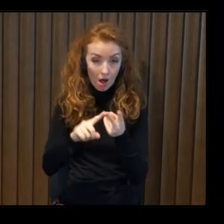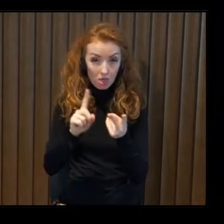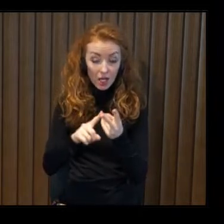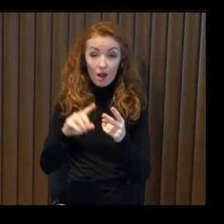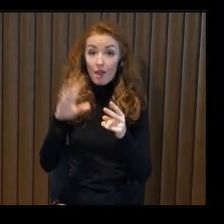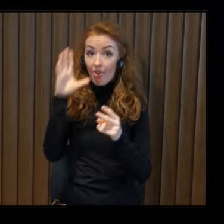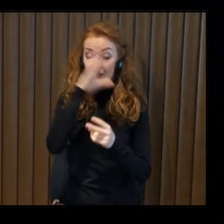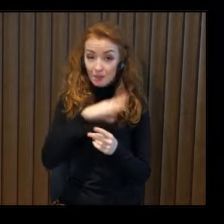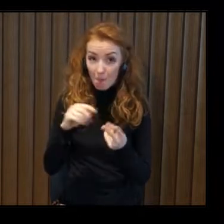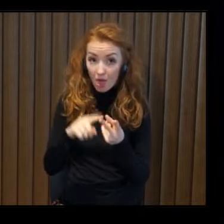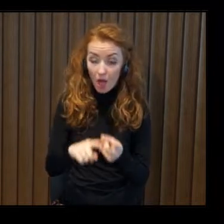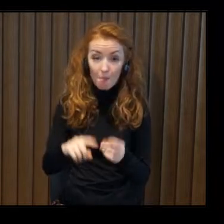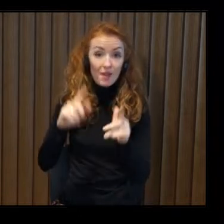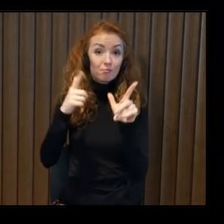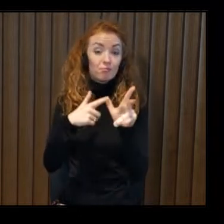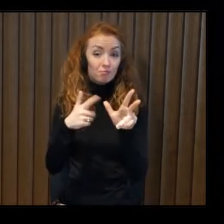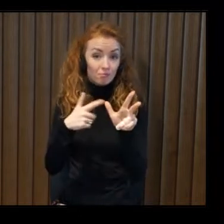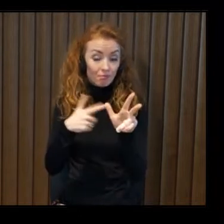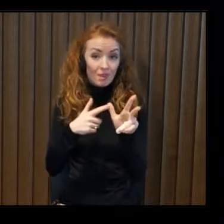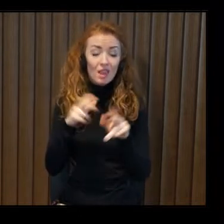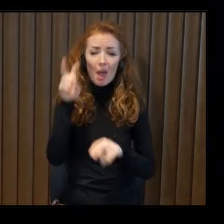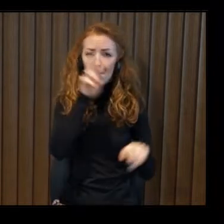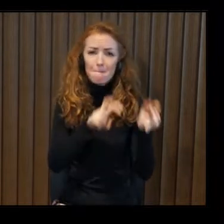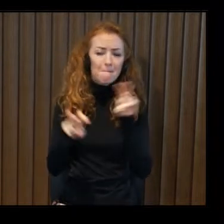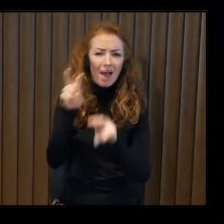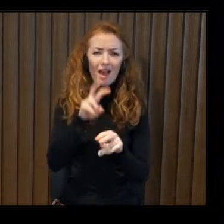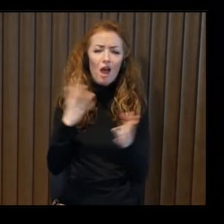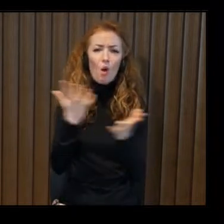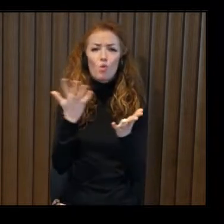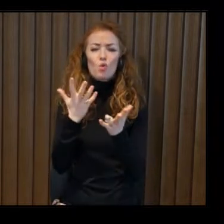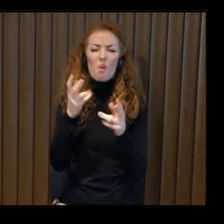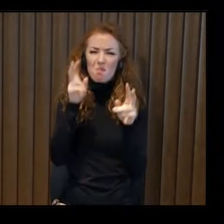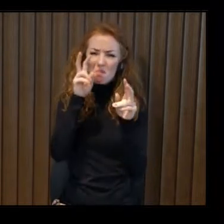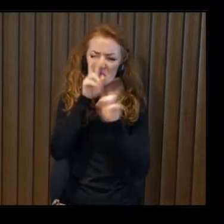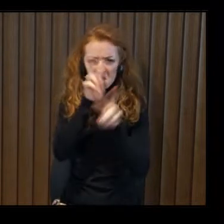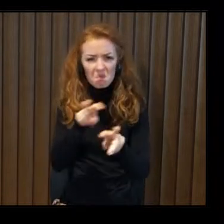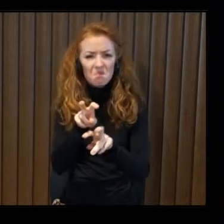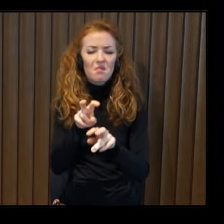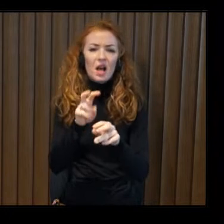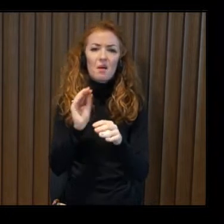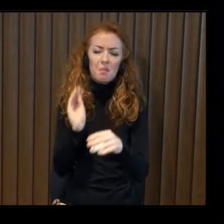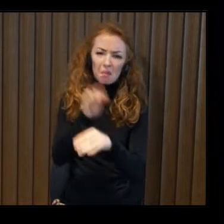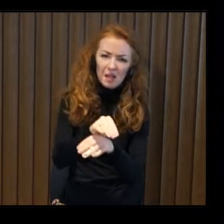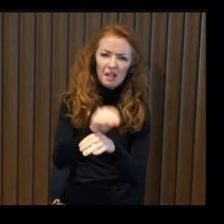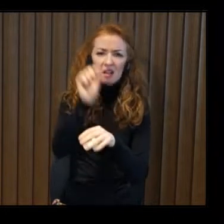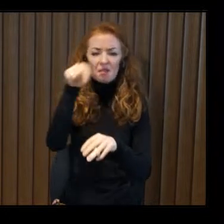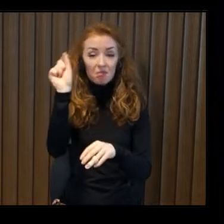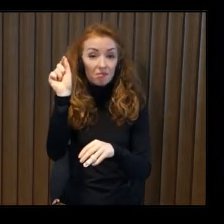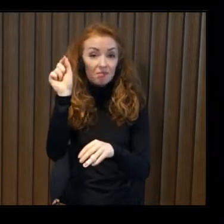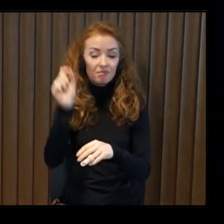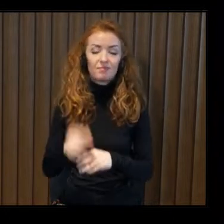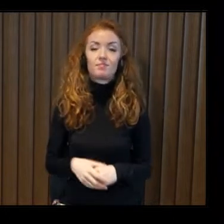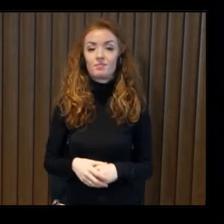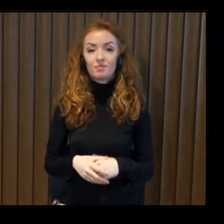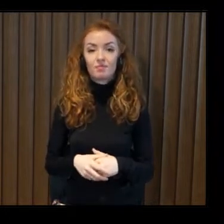of backtracking and I got to go through this menu and then I have to check this thing and then, oh, this didn't come up the right way and now the form's all